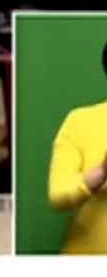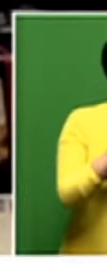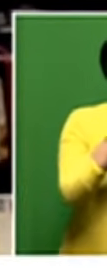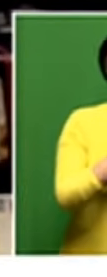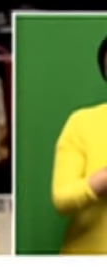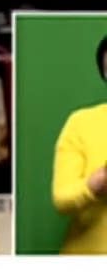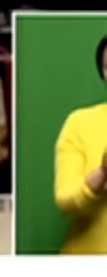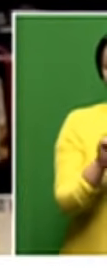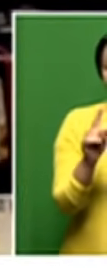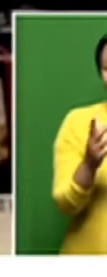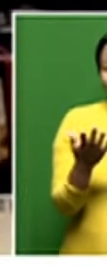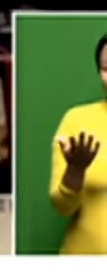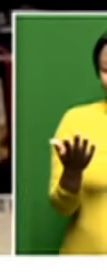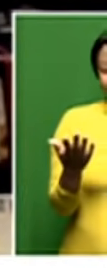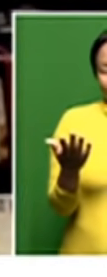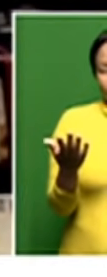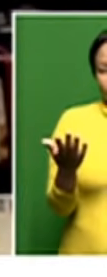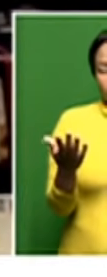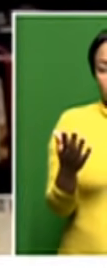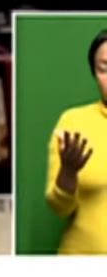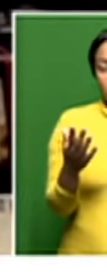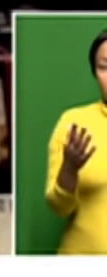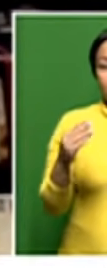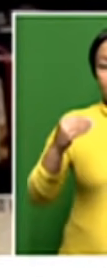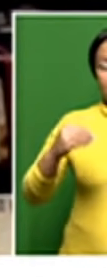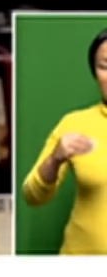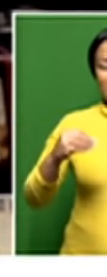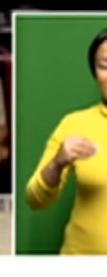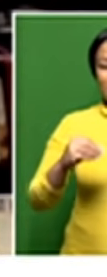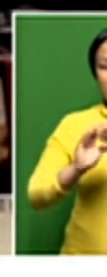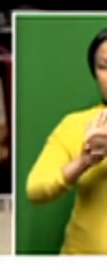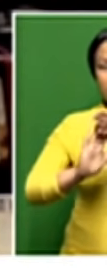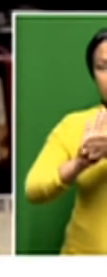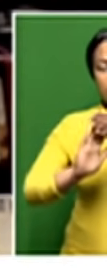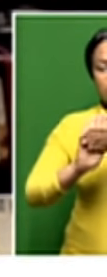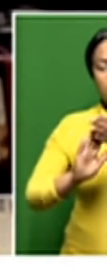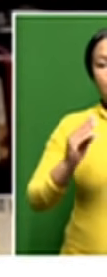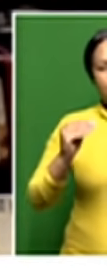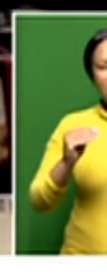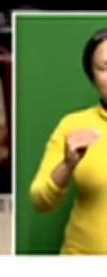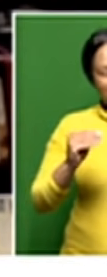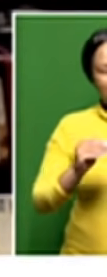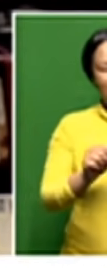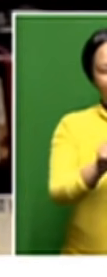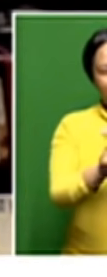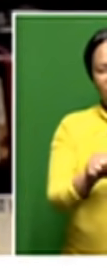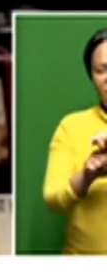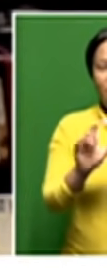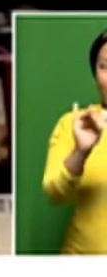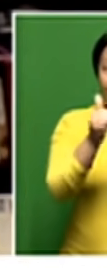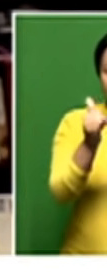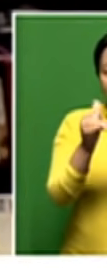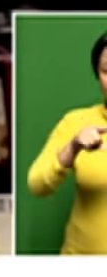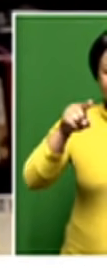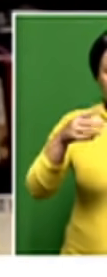us. But there isn't a business in the KwaZulu-Natal area that has not been touched by this. There is a